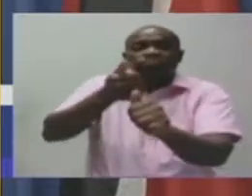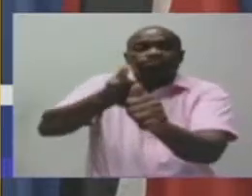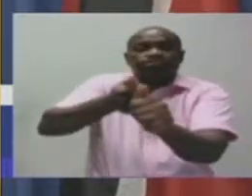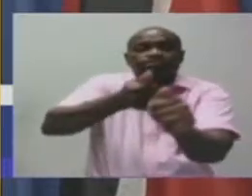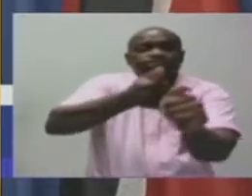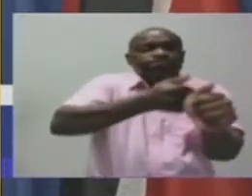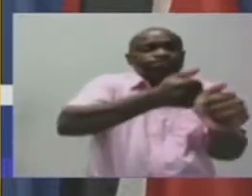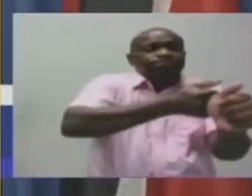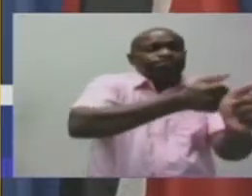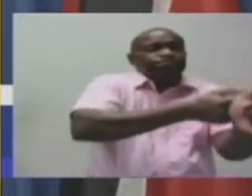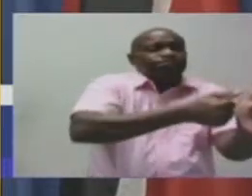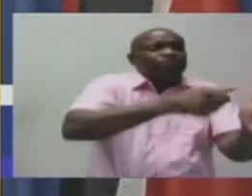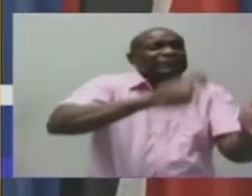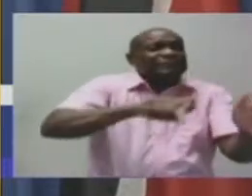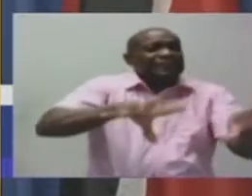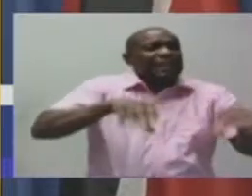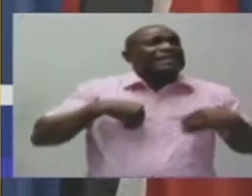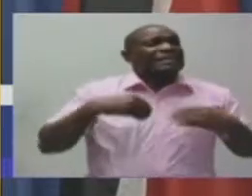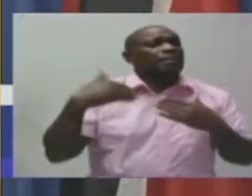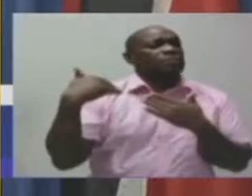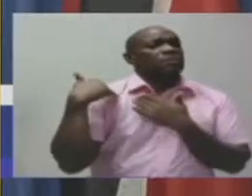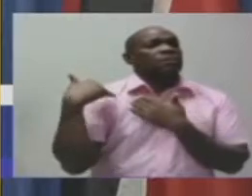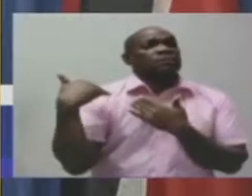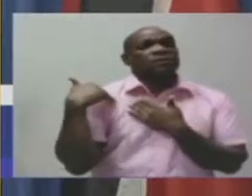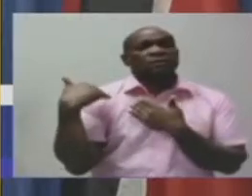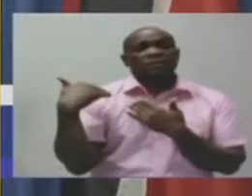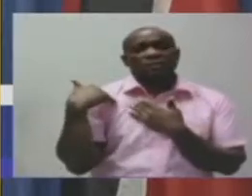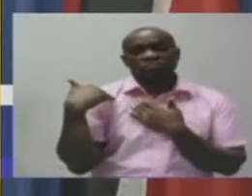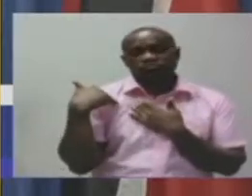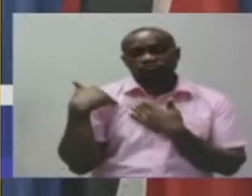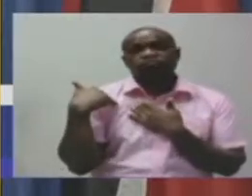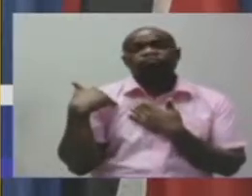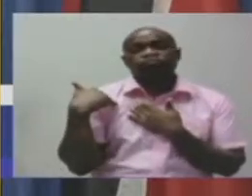for our circumstances. So